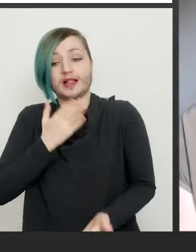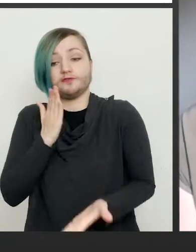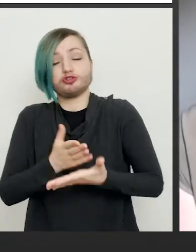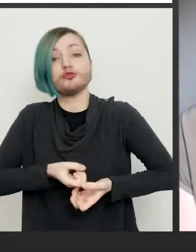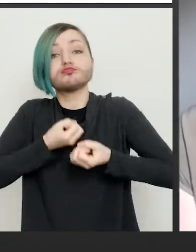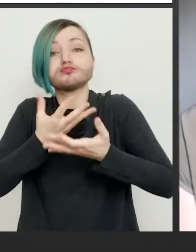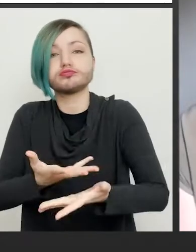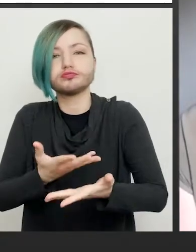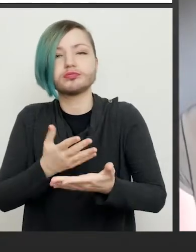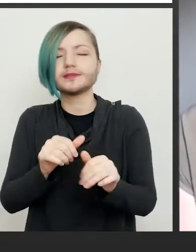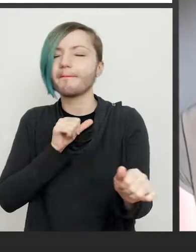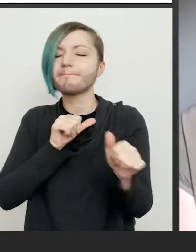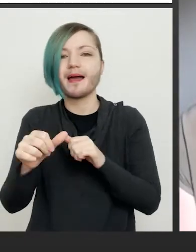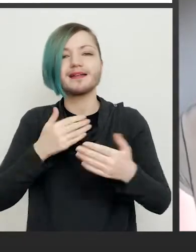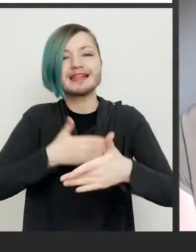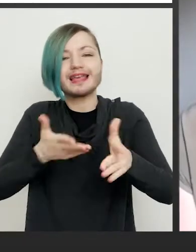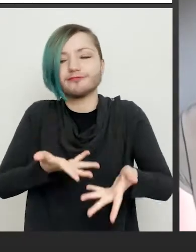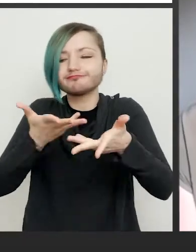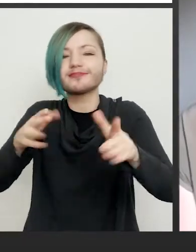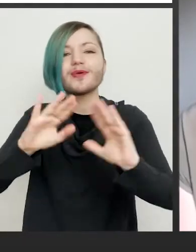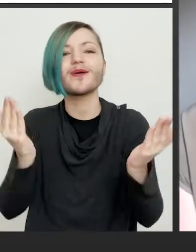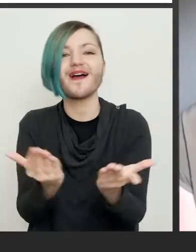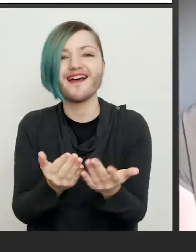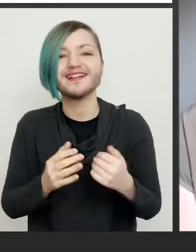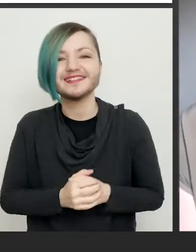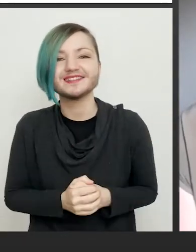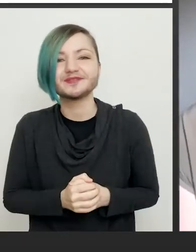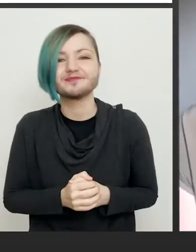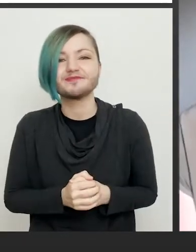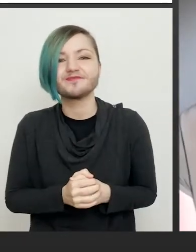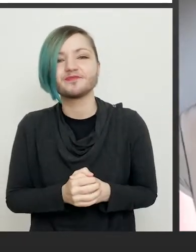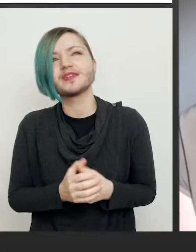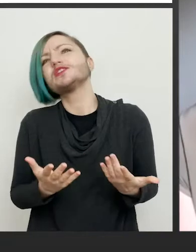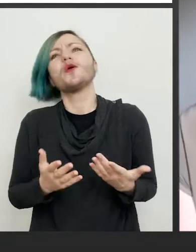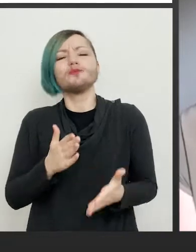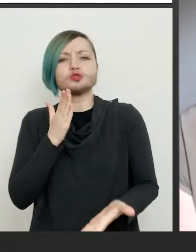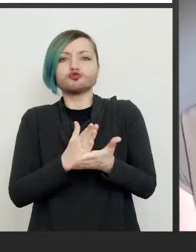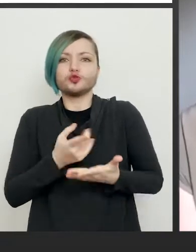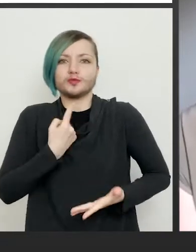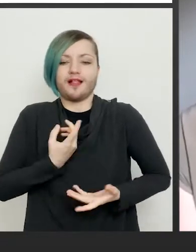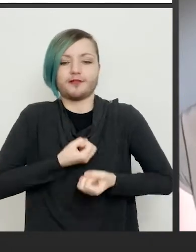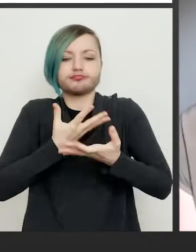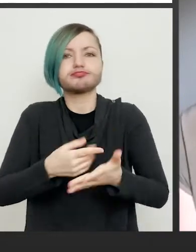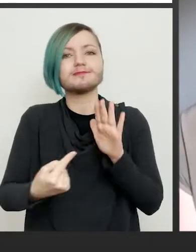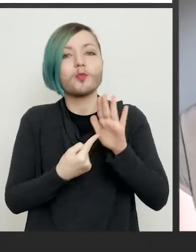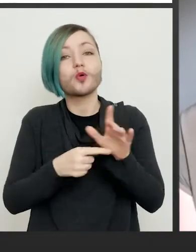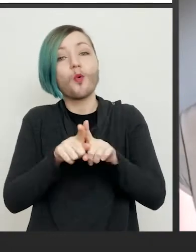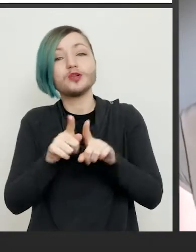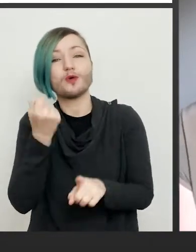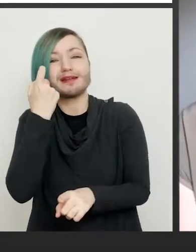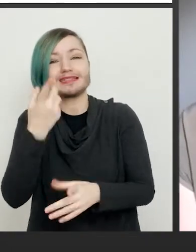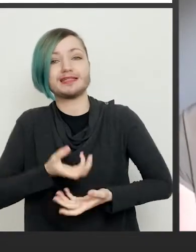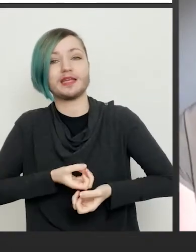your truth, but also understanding the person being told is really critical. And I wondered if you could expand a bit